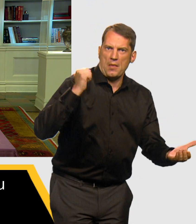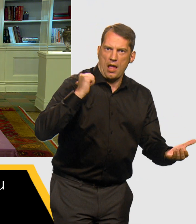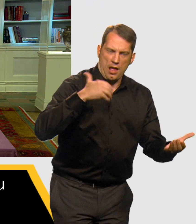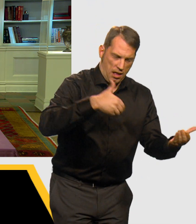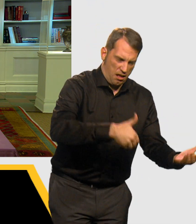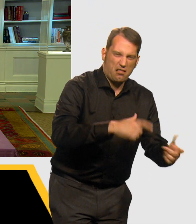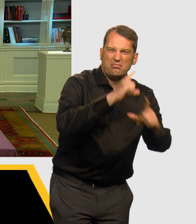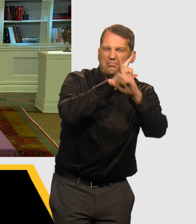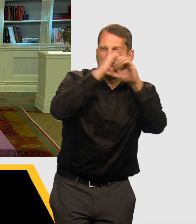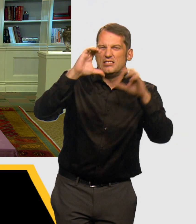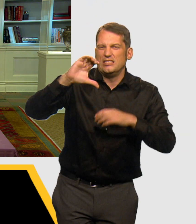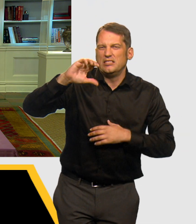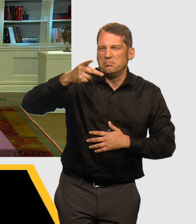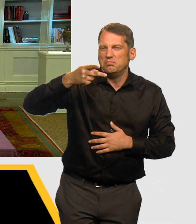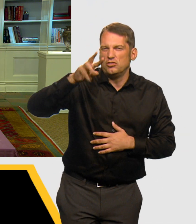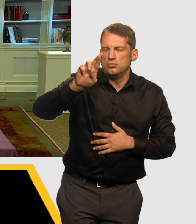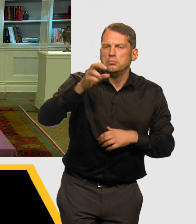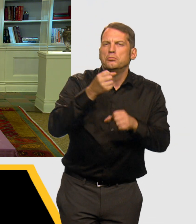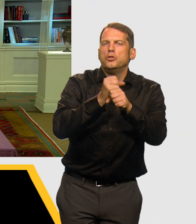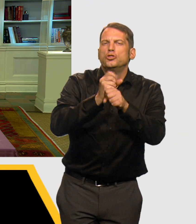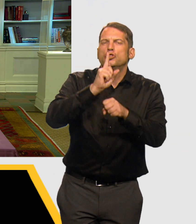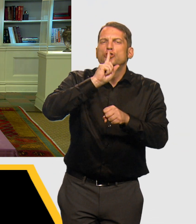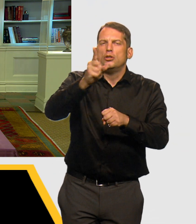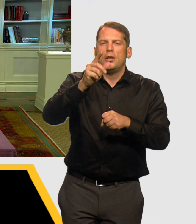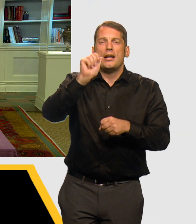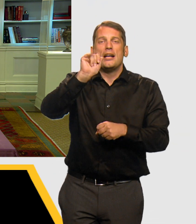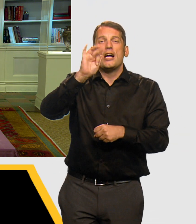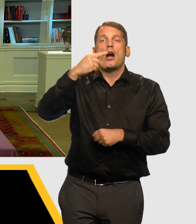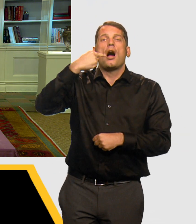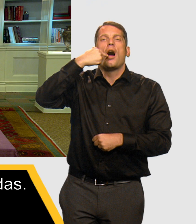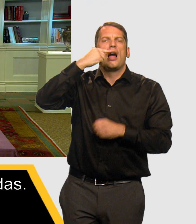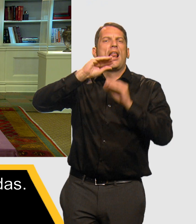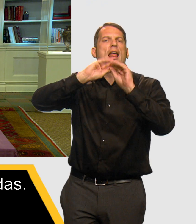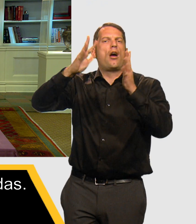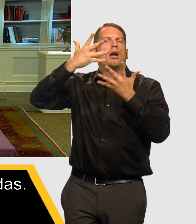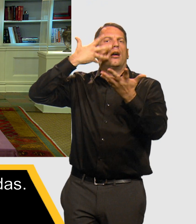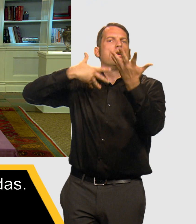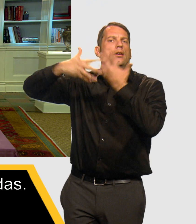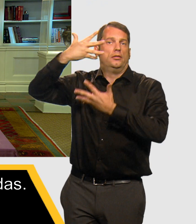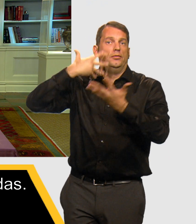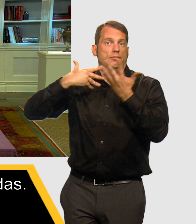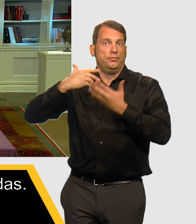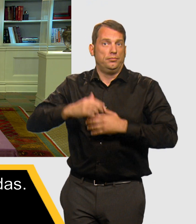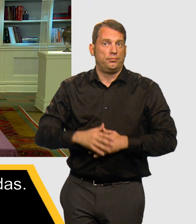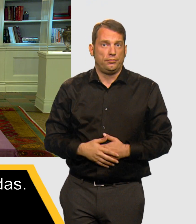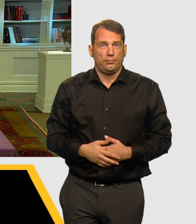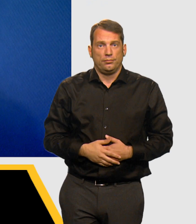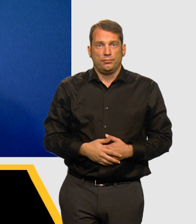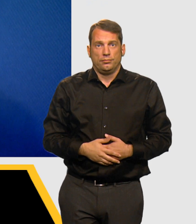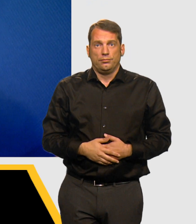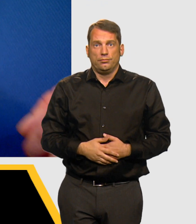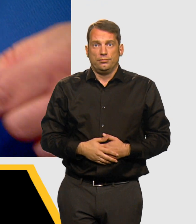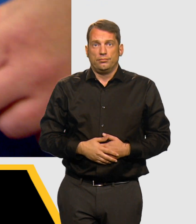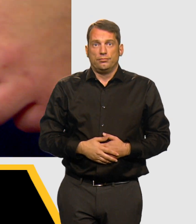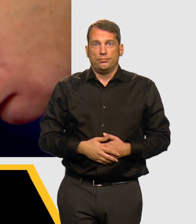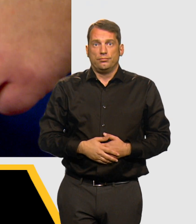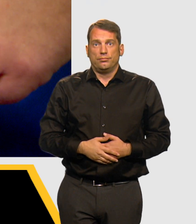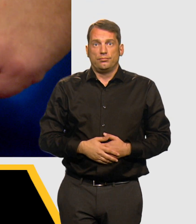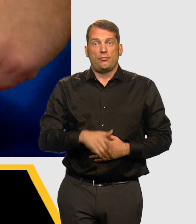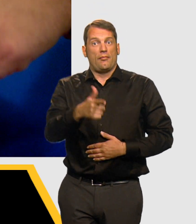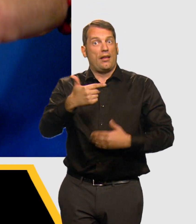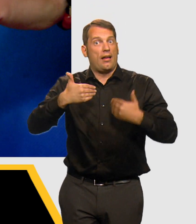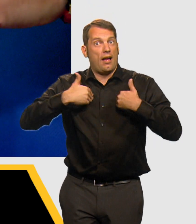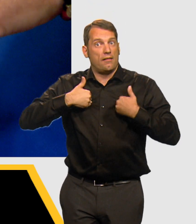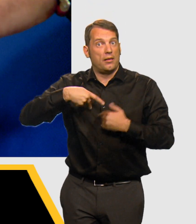back. Imagine the CPR position. Make sure the person's airway is clear. If you have a plastic face